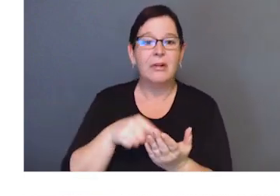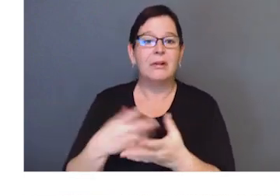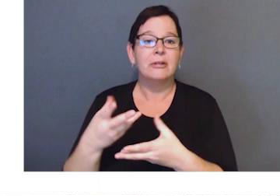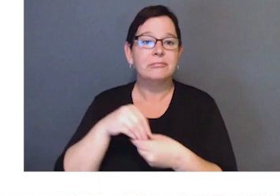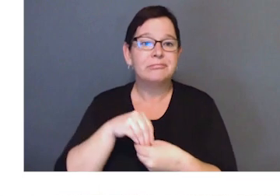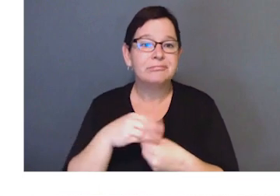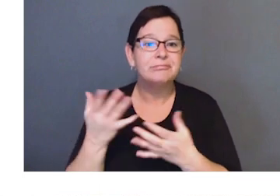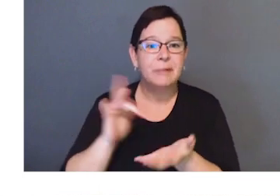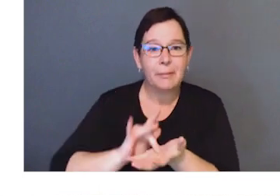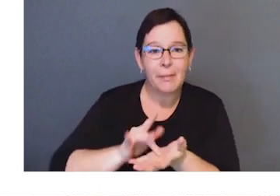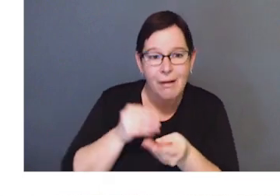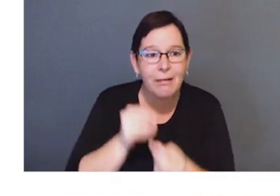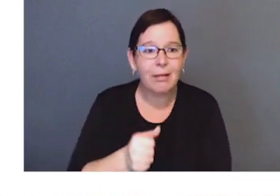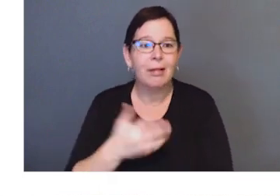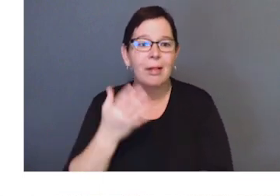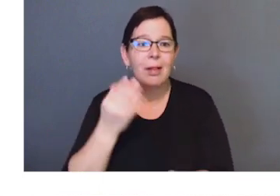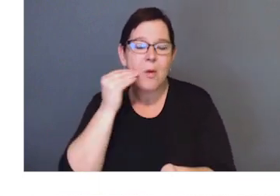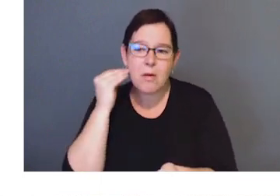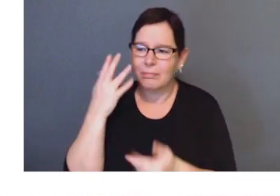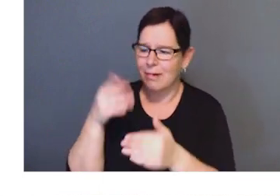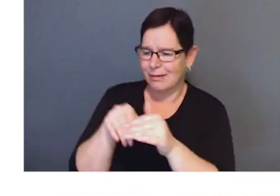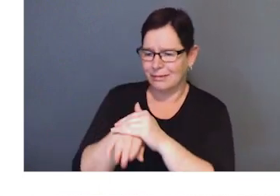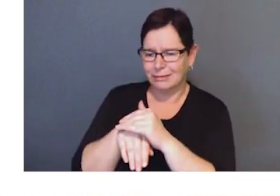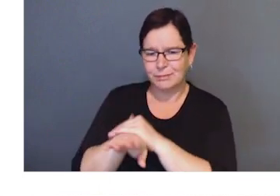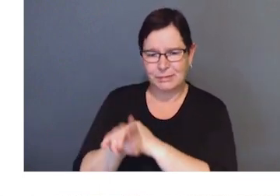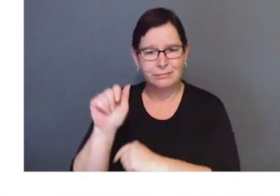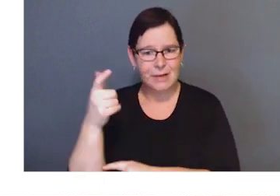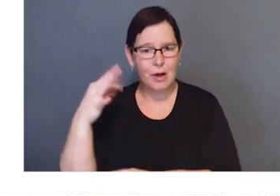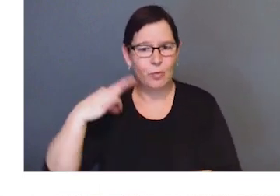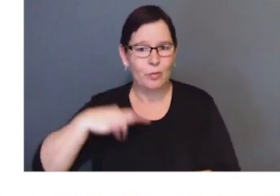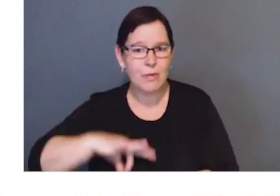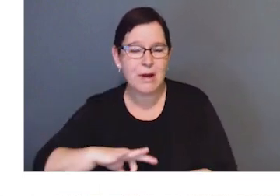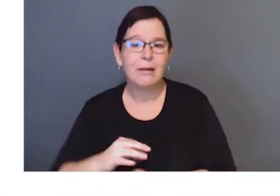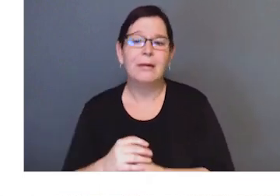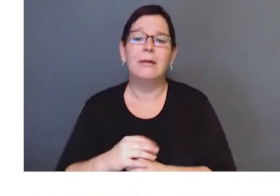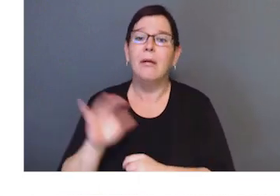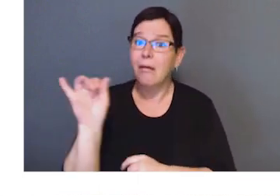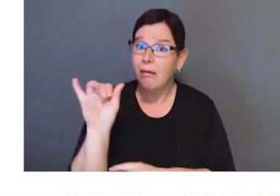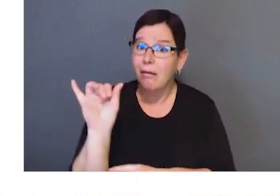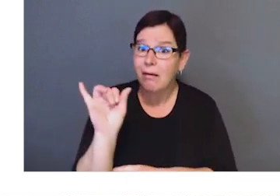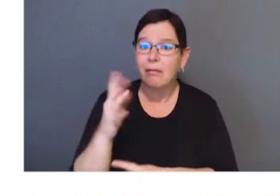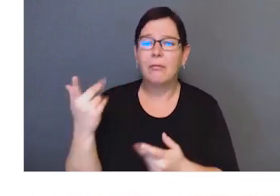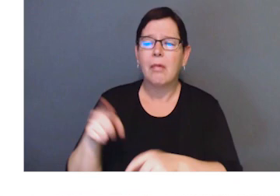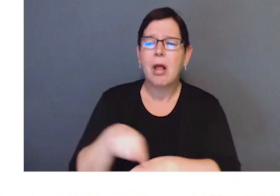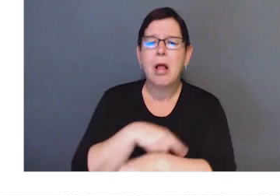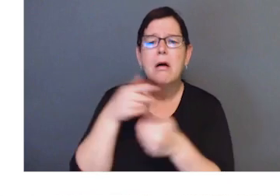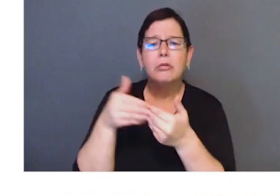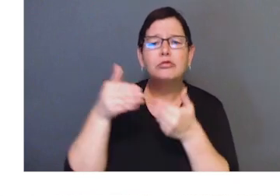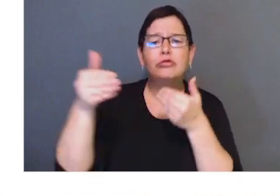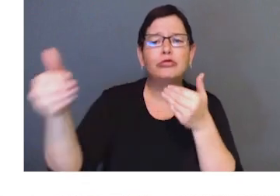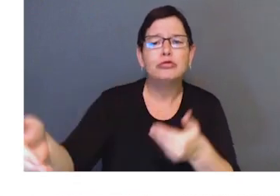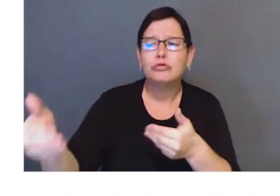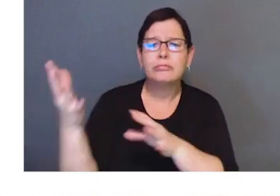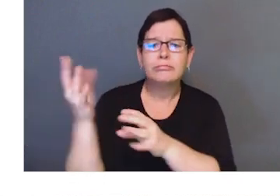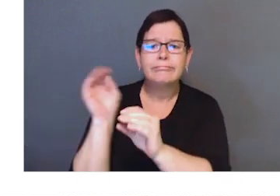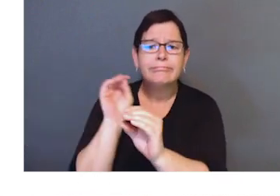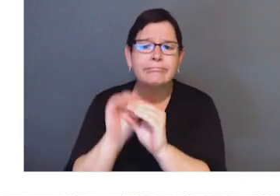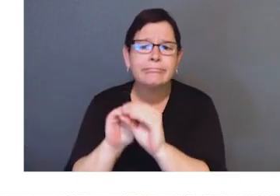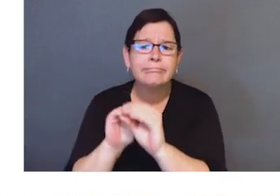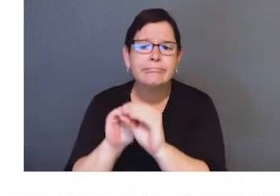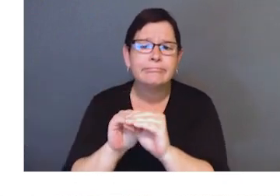and long-term saving plans, including registered disability savings and home buyers plans.